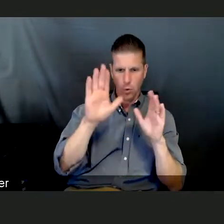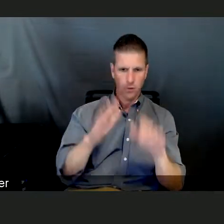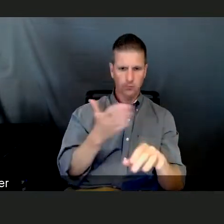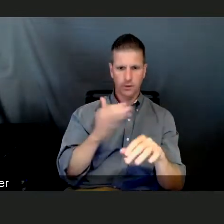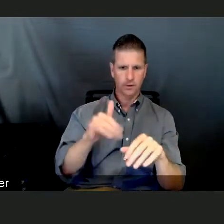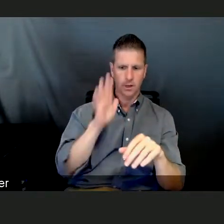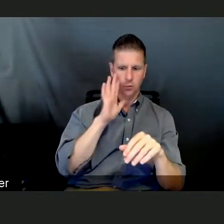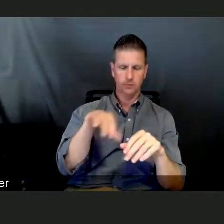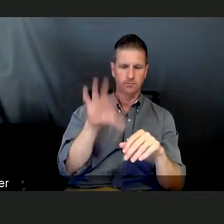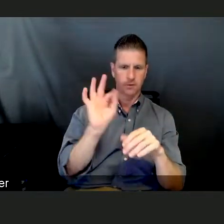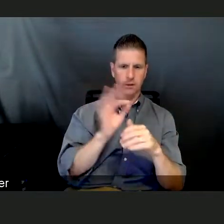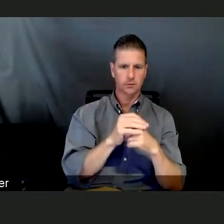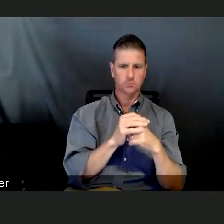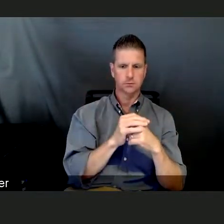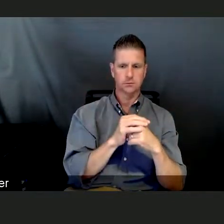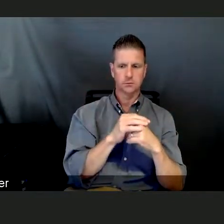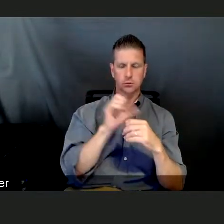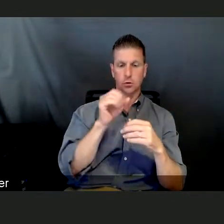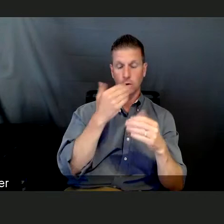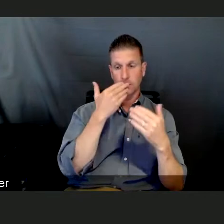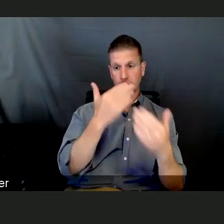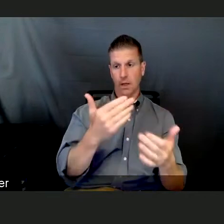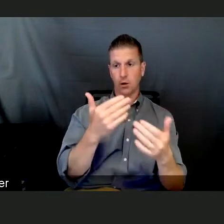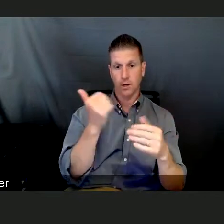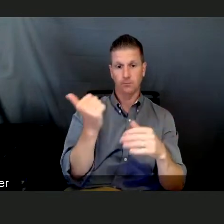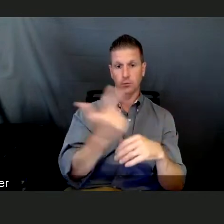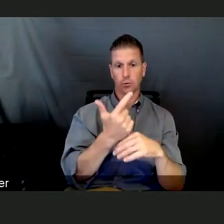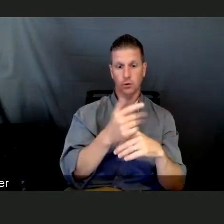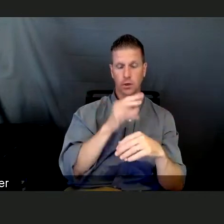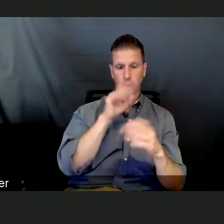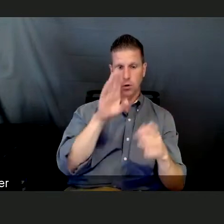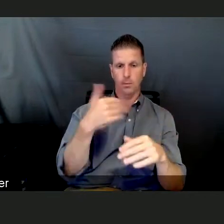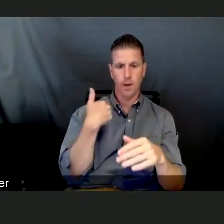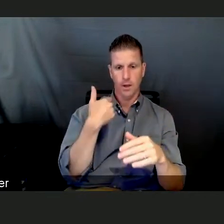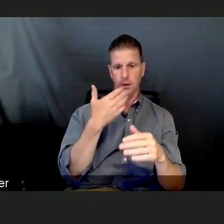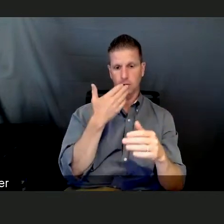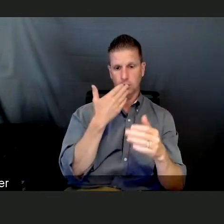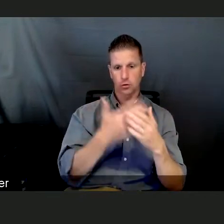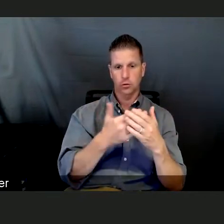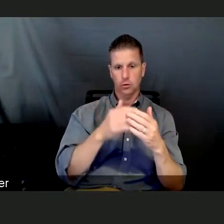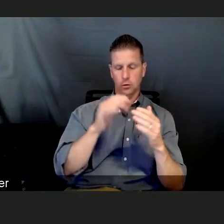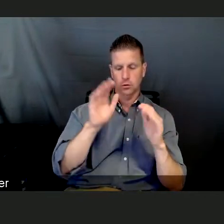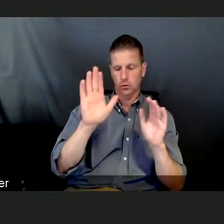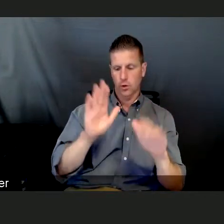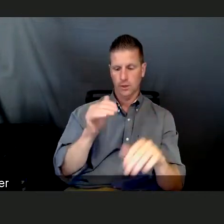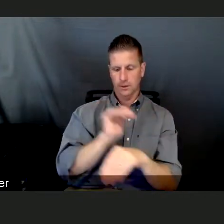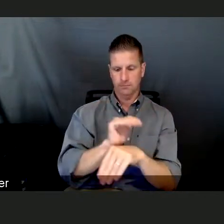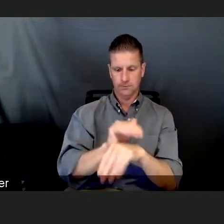find. So thank you, everyone, and I hope you have a great evening.